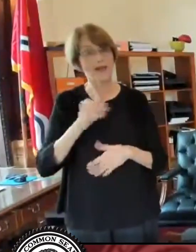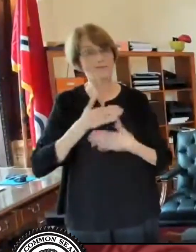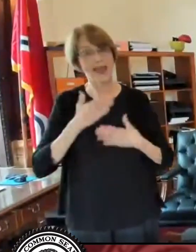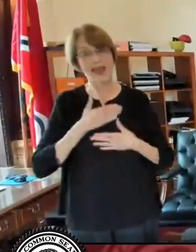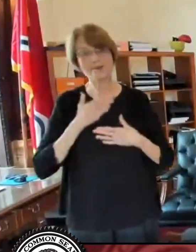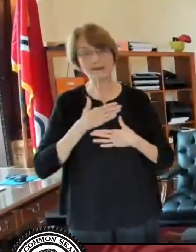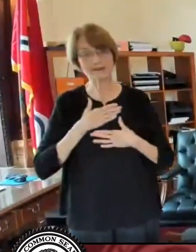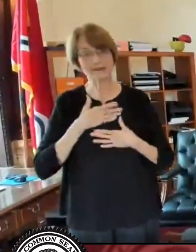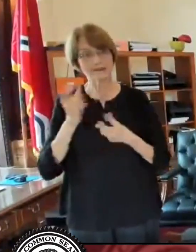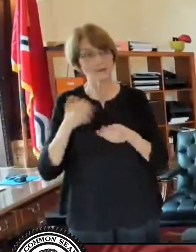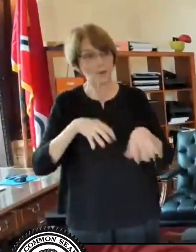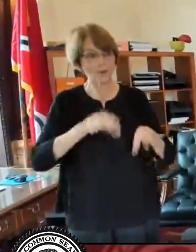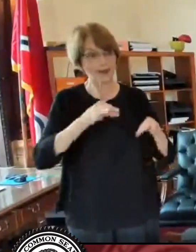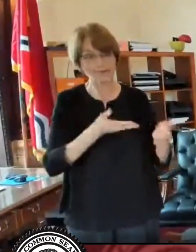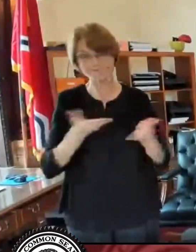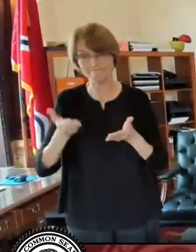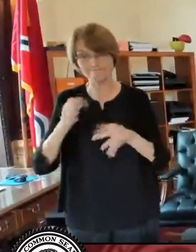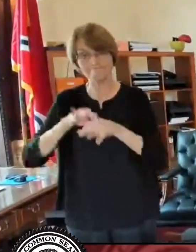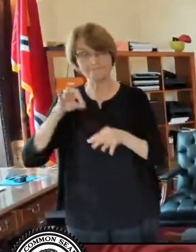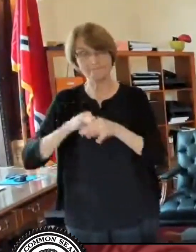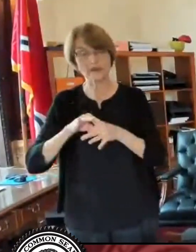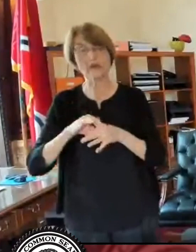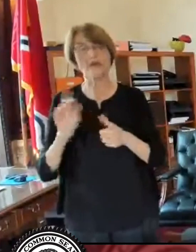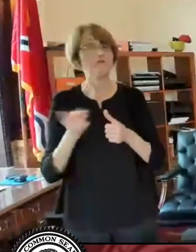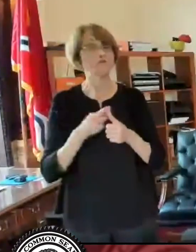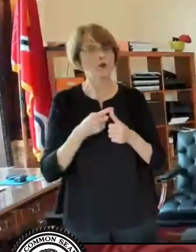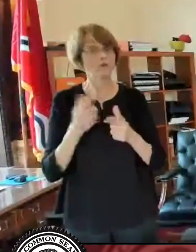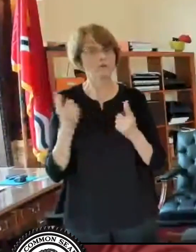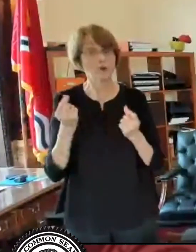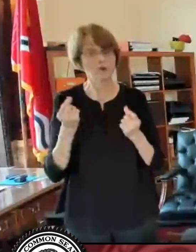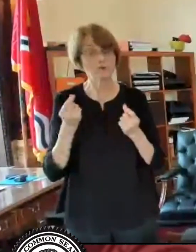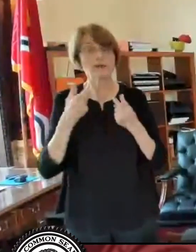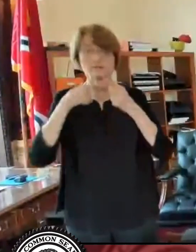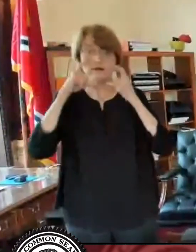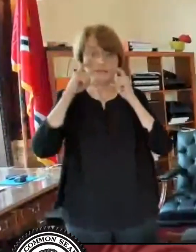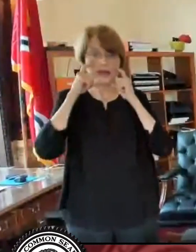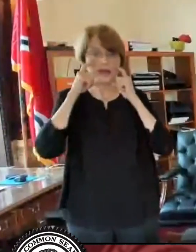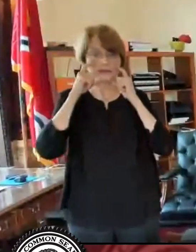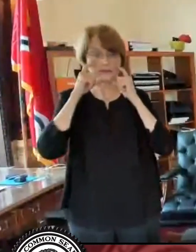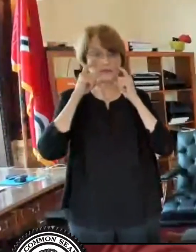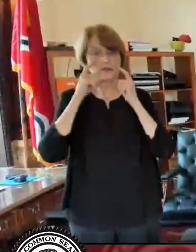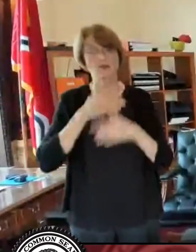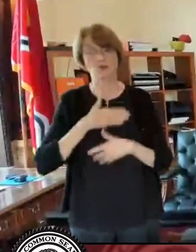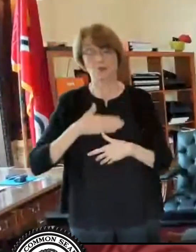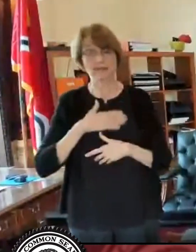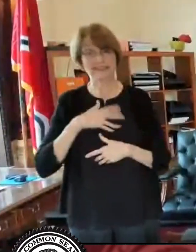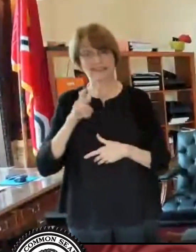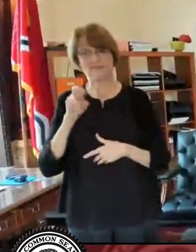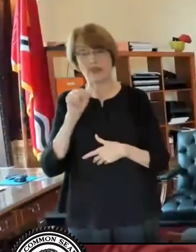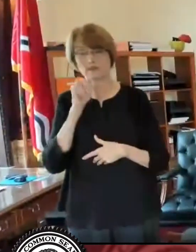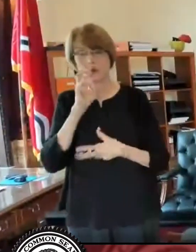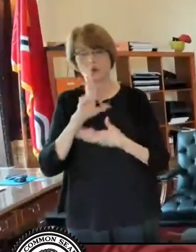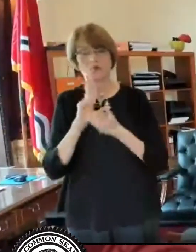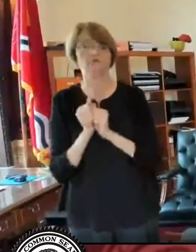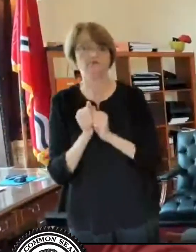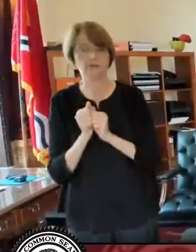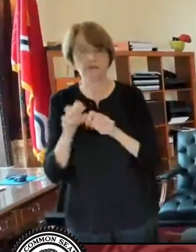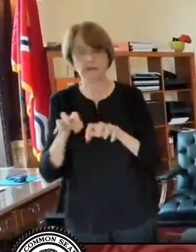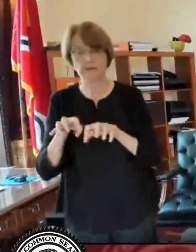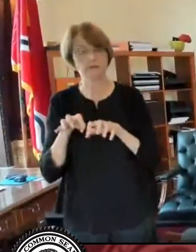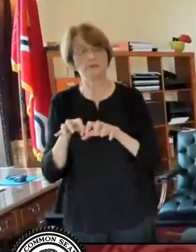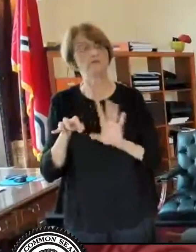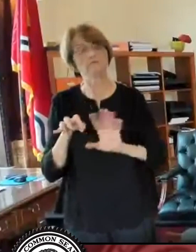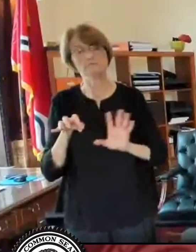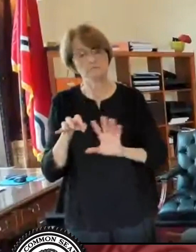Certainly, you've got to wear a mask. And secondly, you know, don't pack people in tight there. Have people wear a